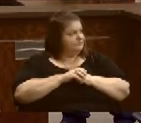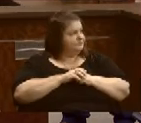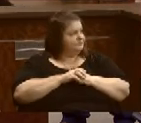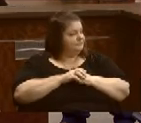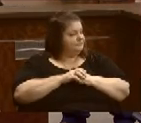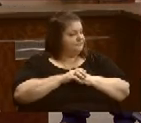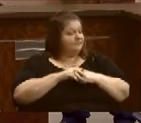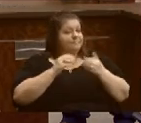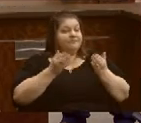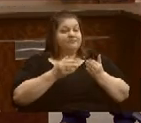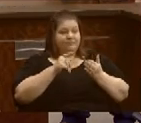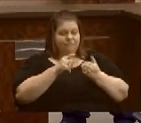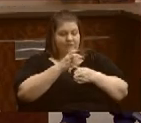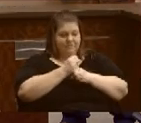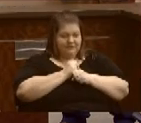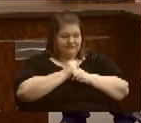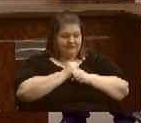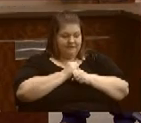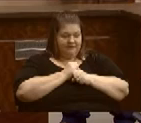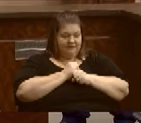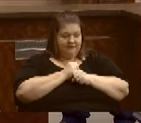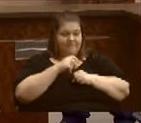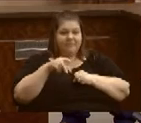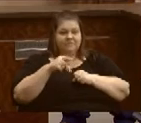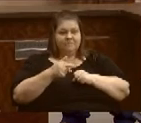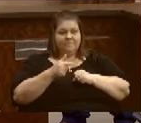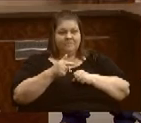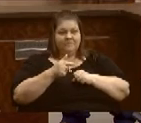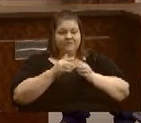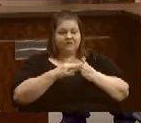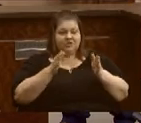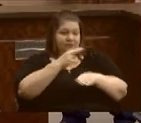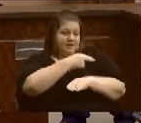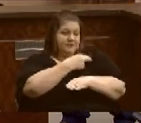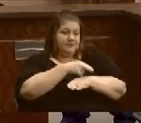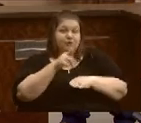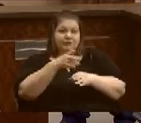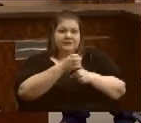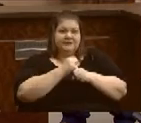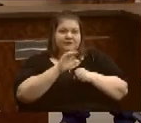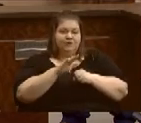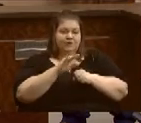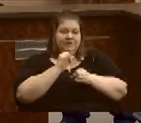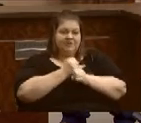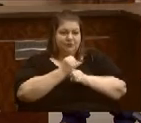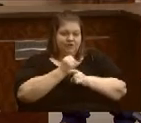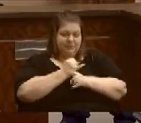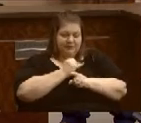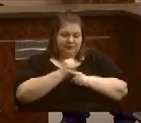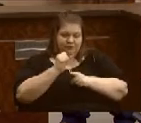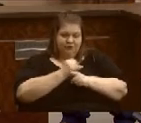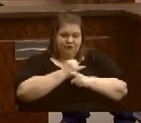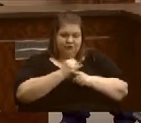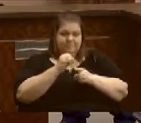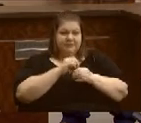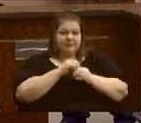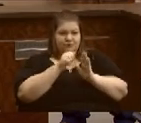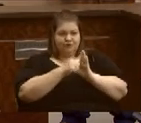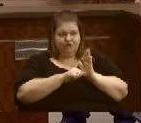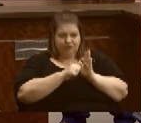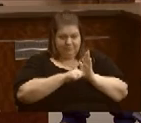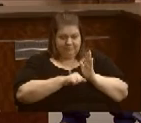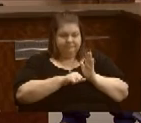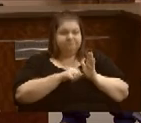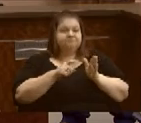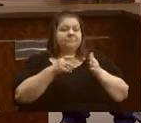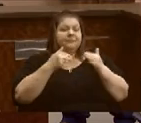Here you received, at the Prince George's General Hospital, you received your internship in residency in surgery. You went